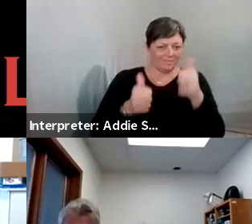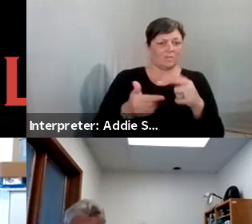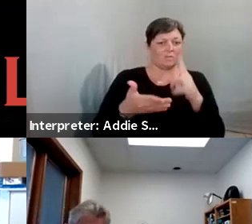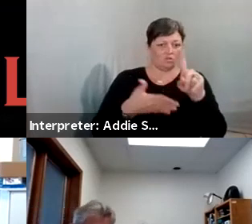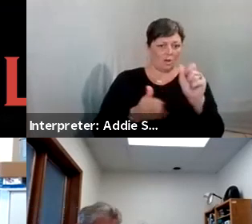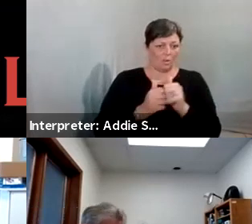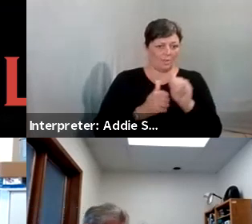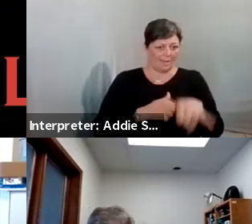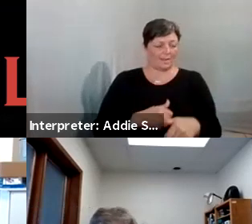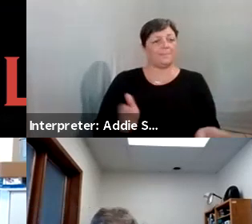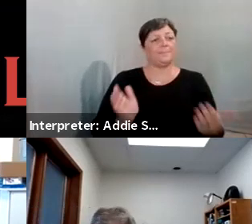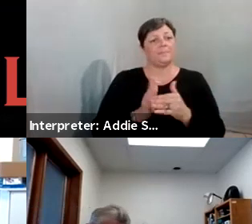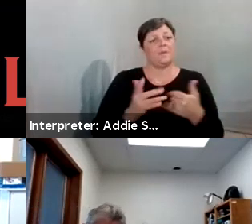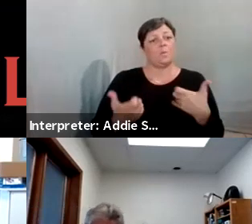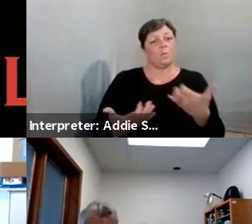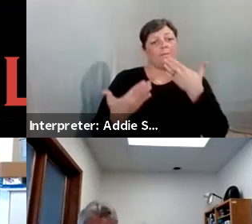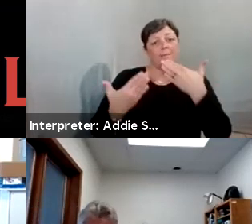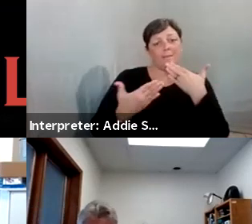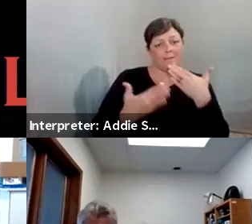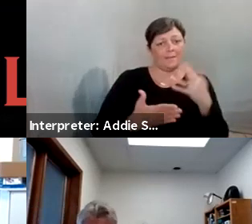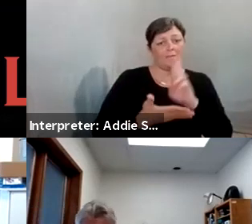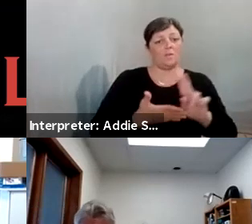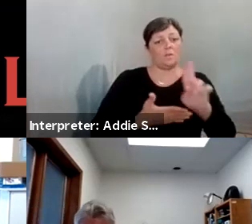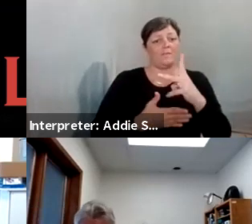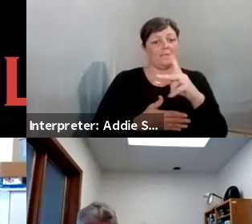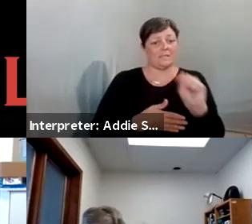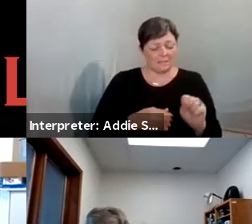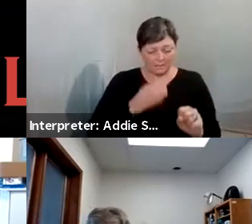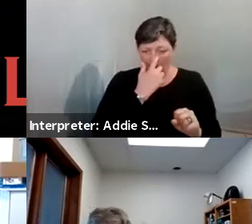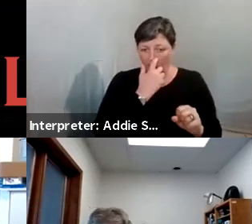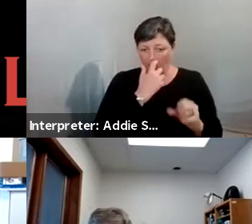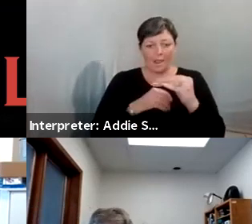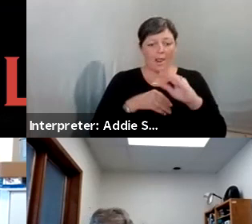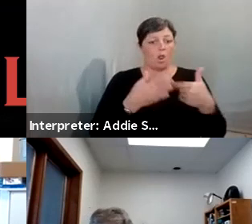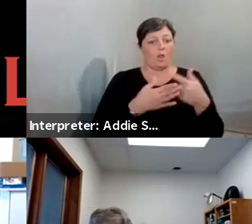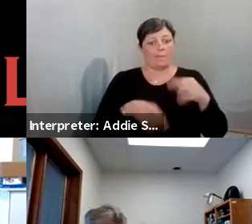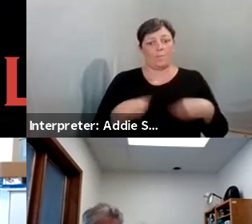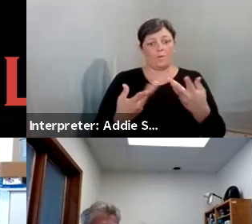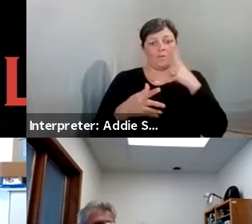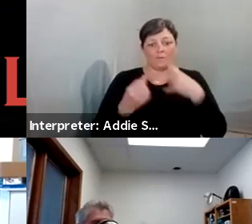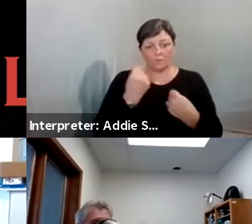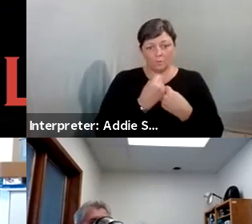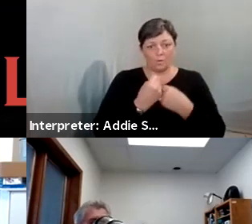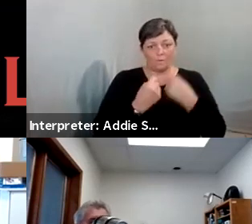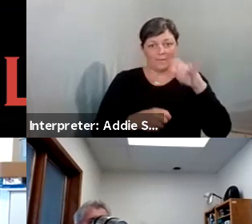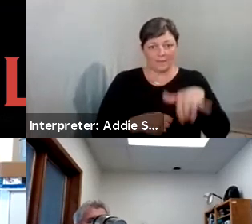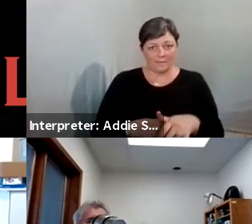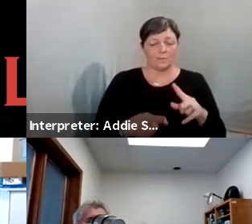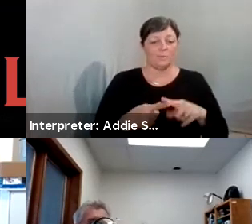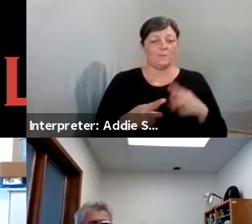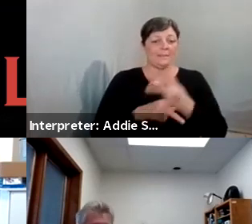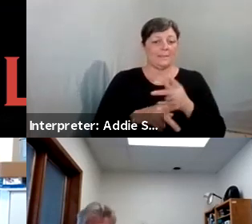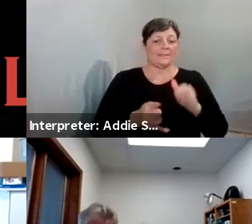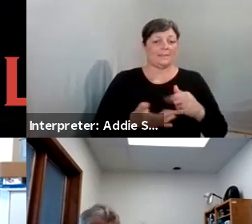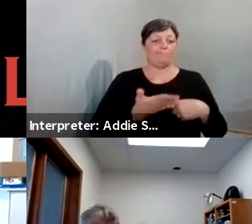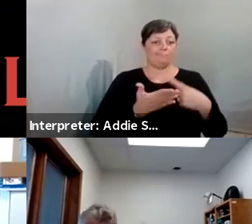there. Again, I just want to thank the University of Kansas and all that they've been able to provide for support for this to keep this